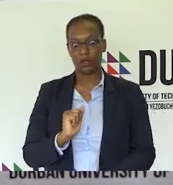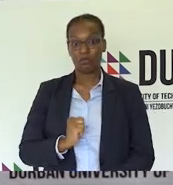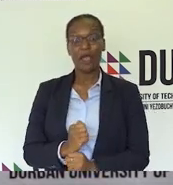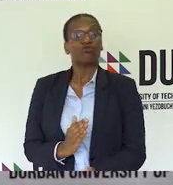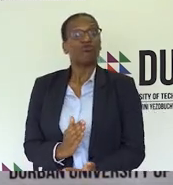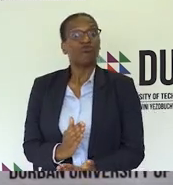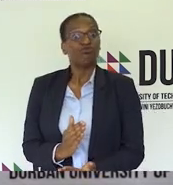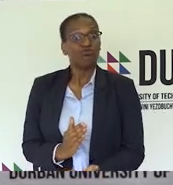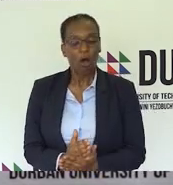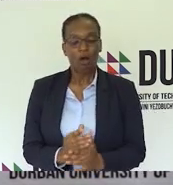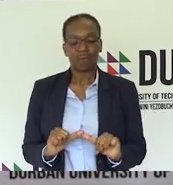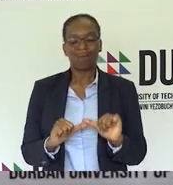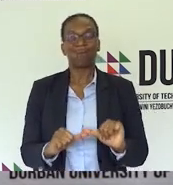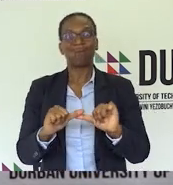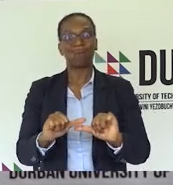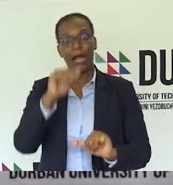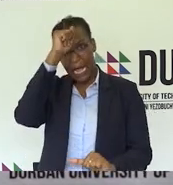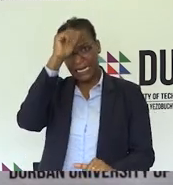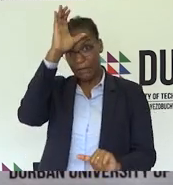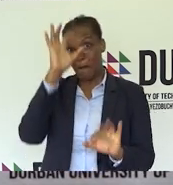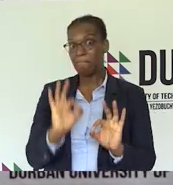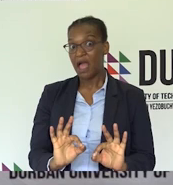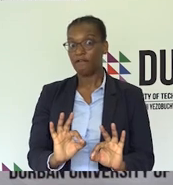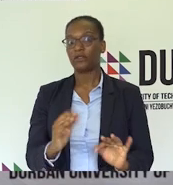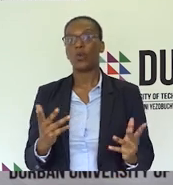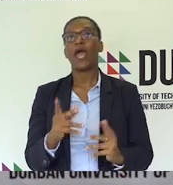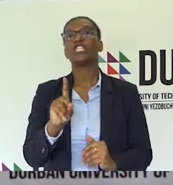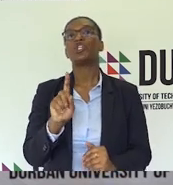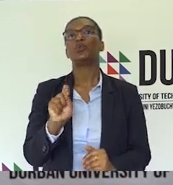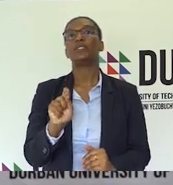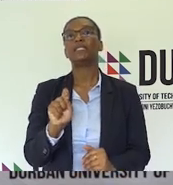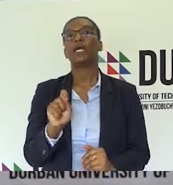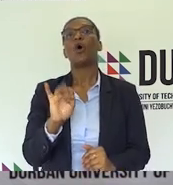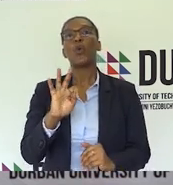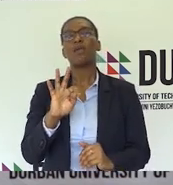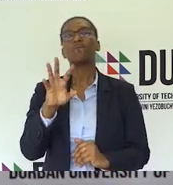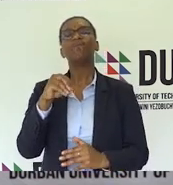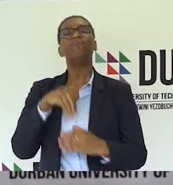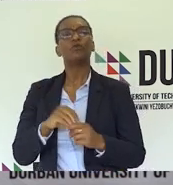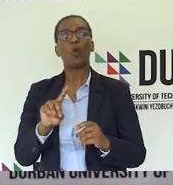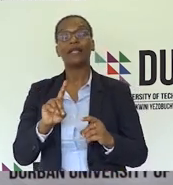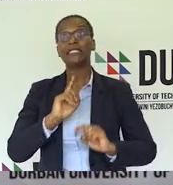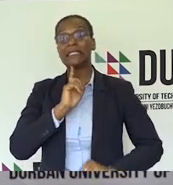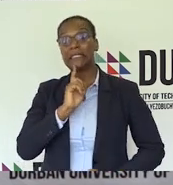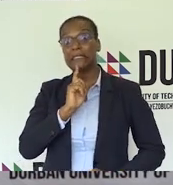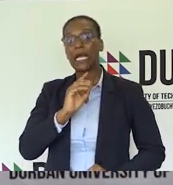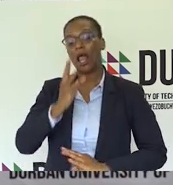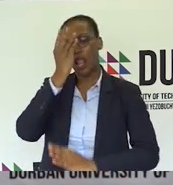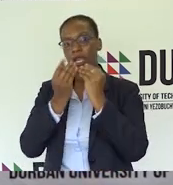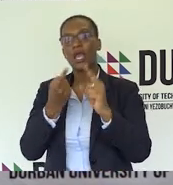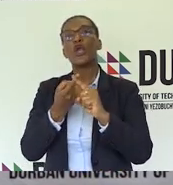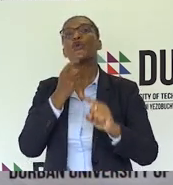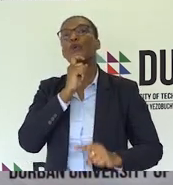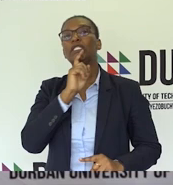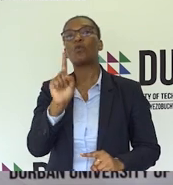To ensure that we maintain academic excellence at DUT, we will continue to offer blended teaching and learning through